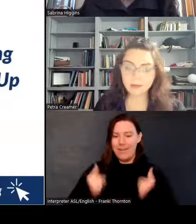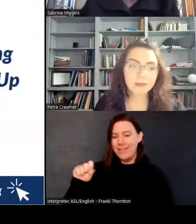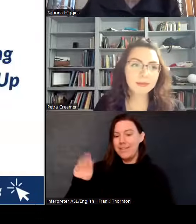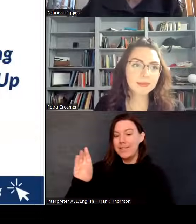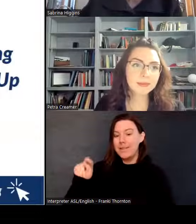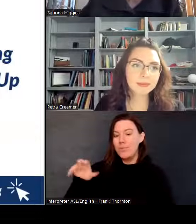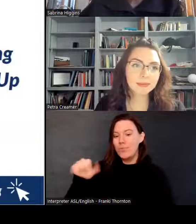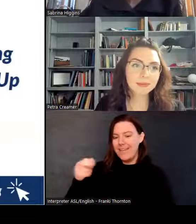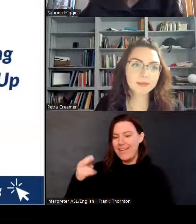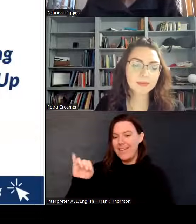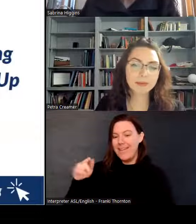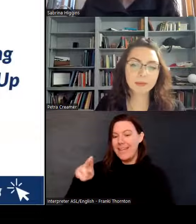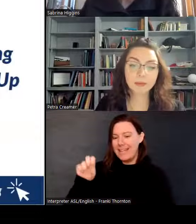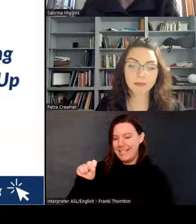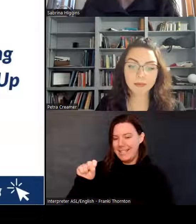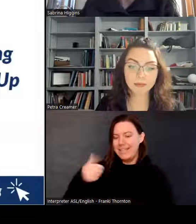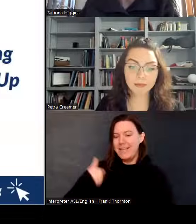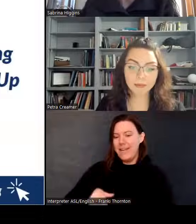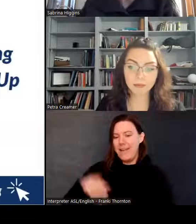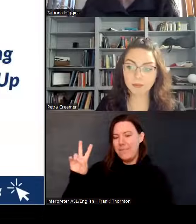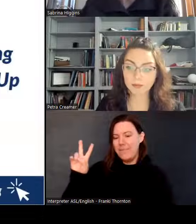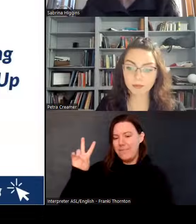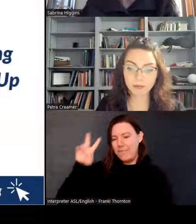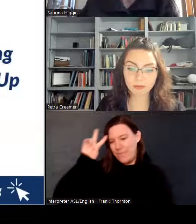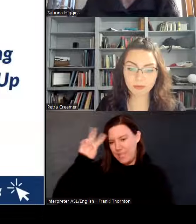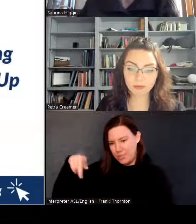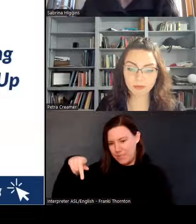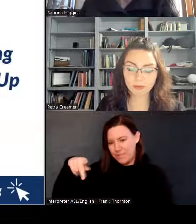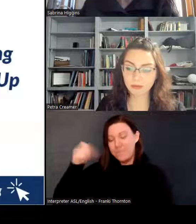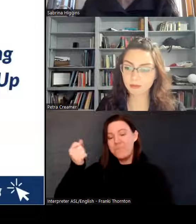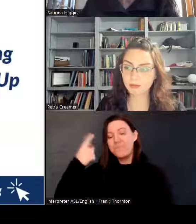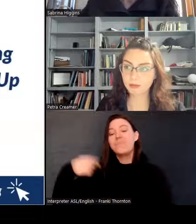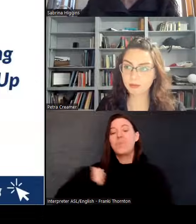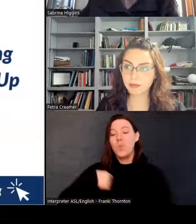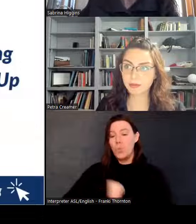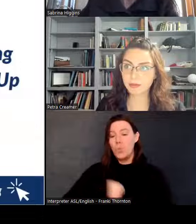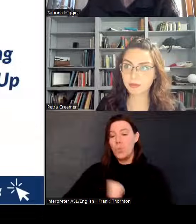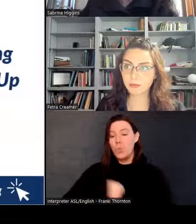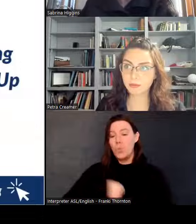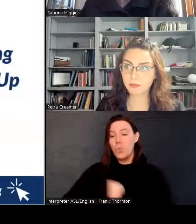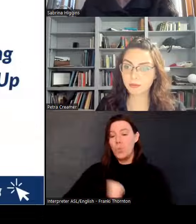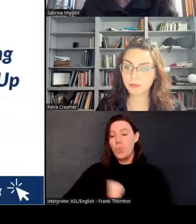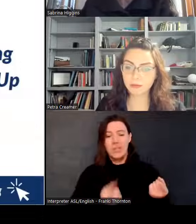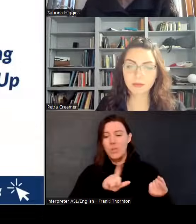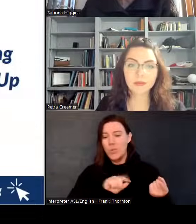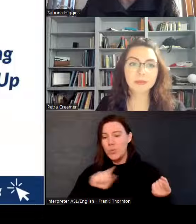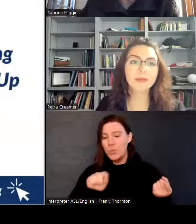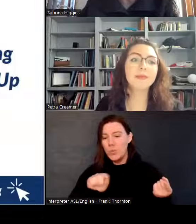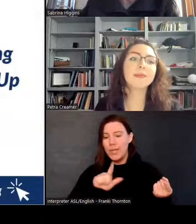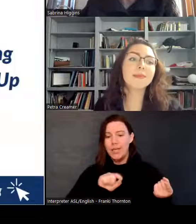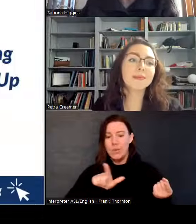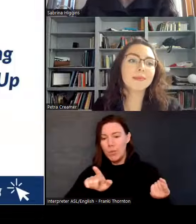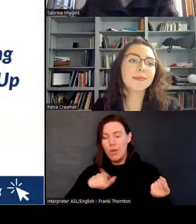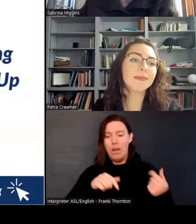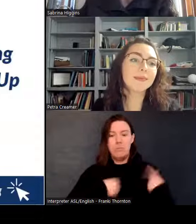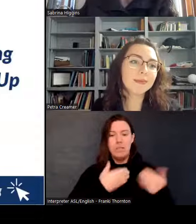was initiated as a standalone event in 2020 in the midst of the COVID-19 pandemic as a way for members of the AIA to